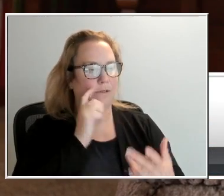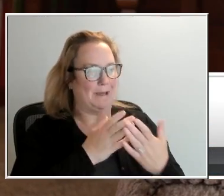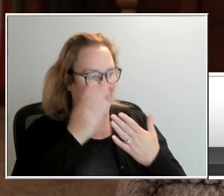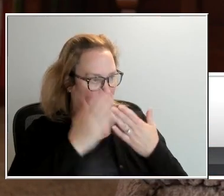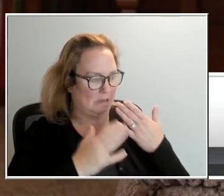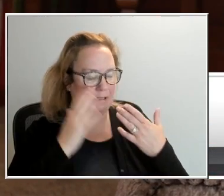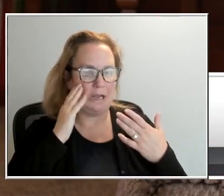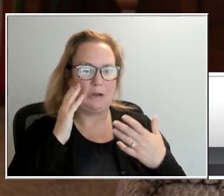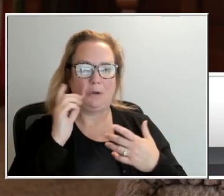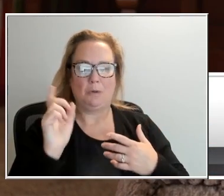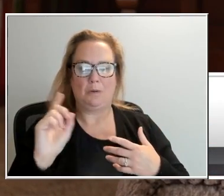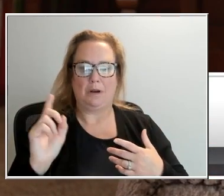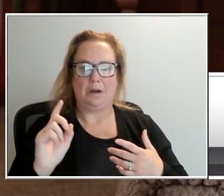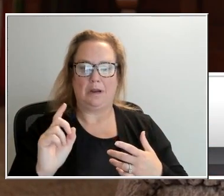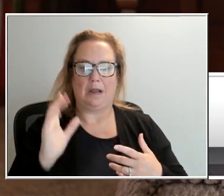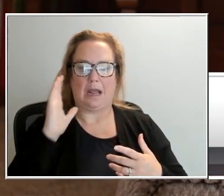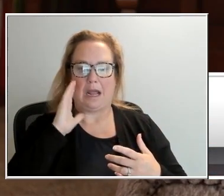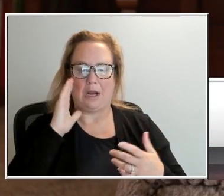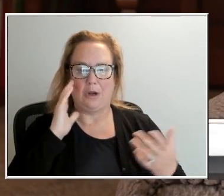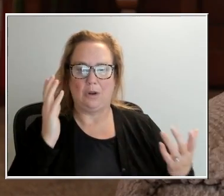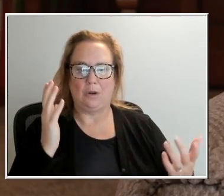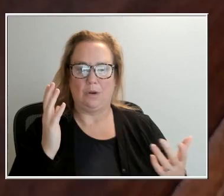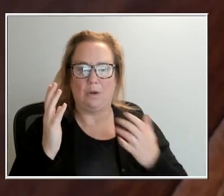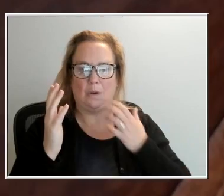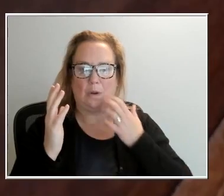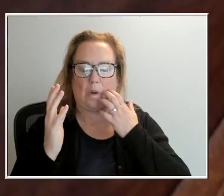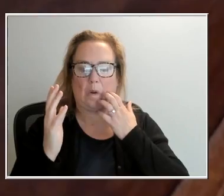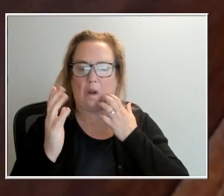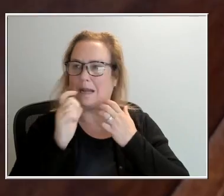I knew what I was playing. I didn't have to think.